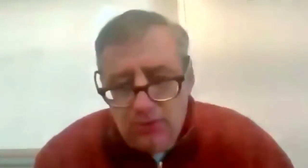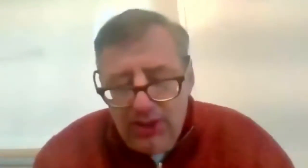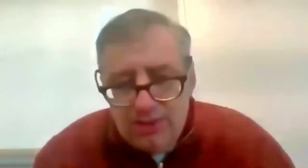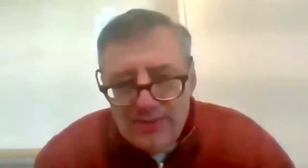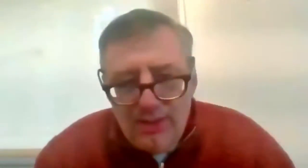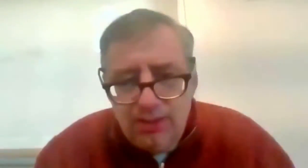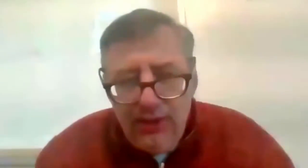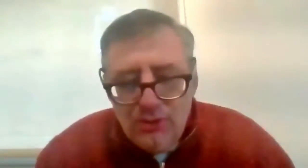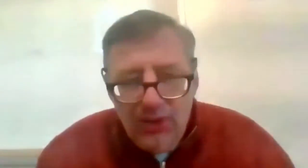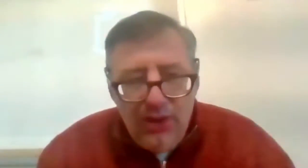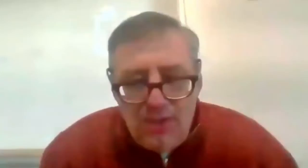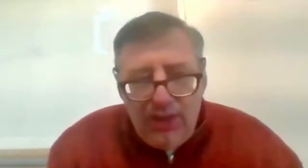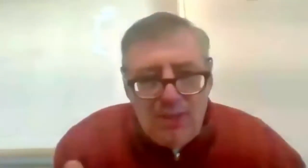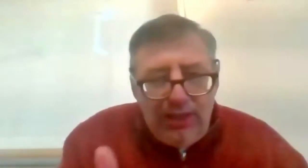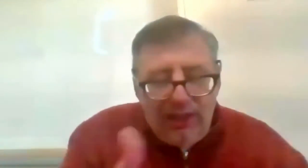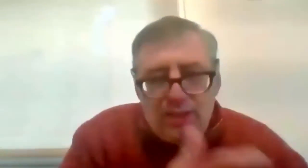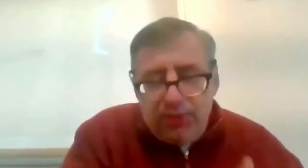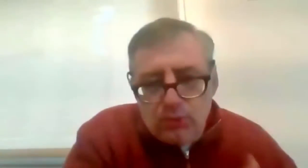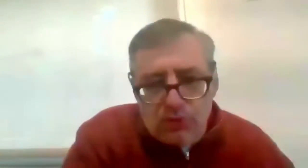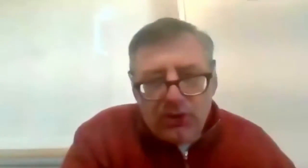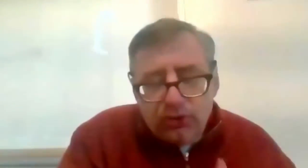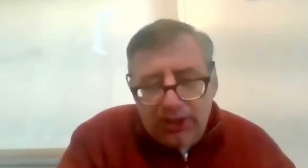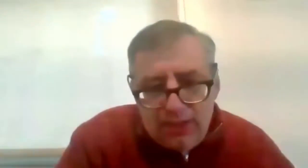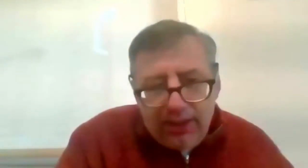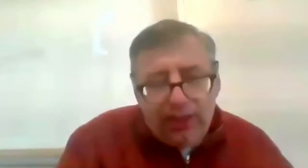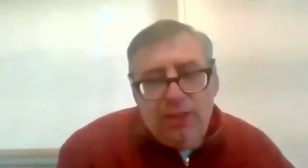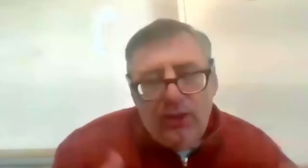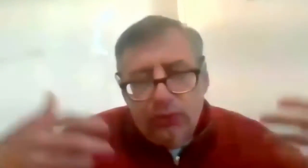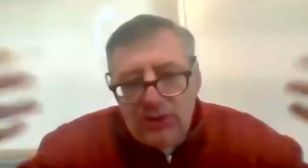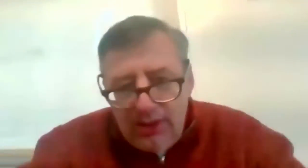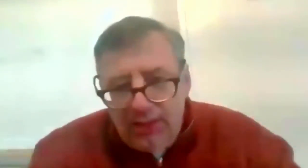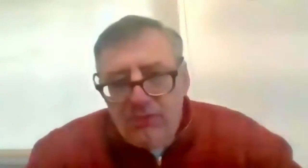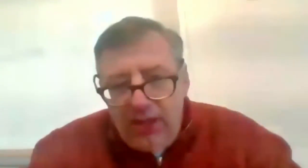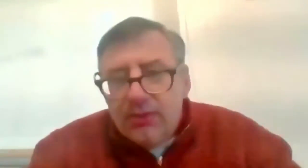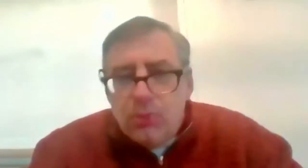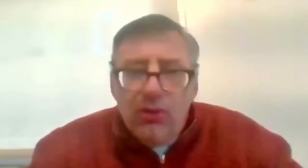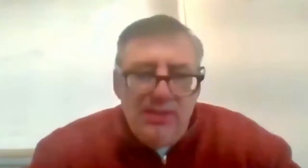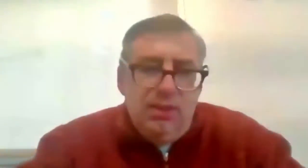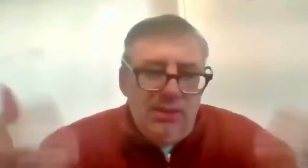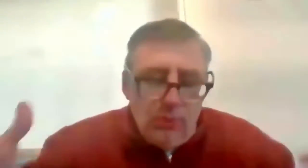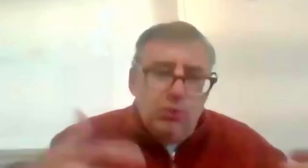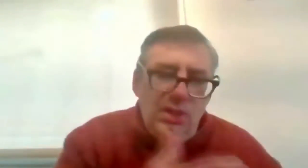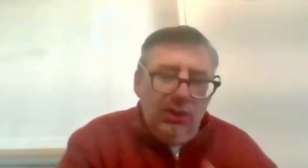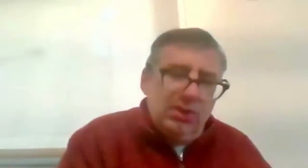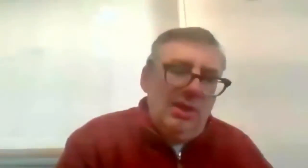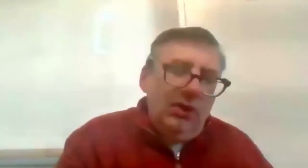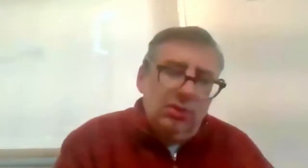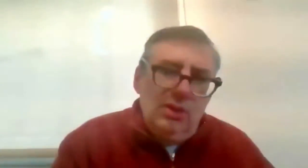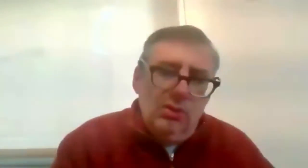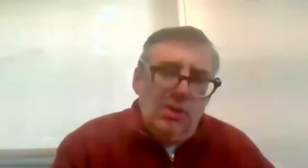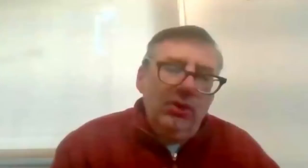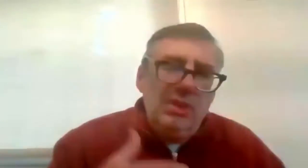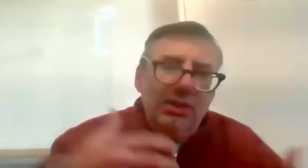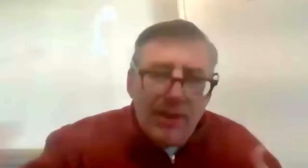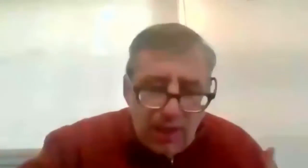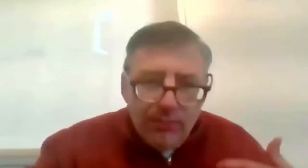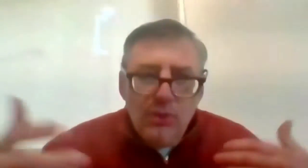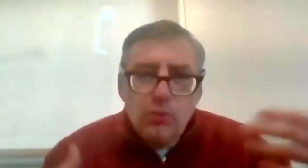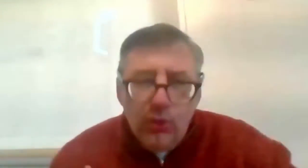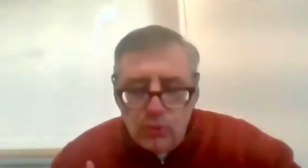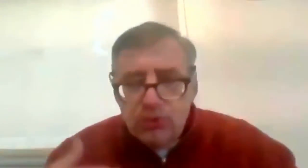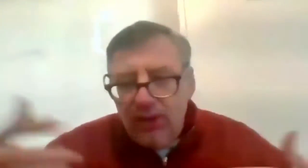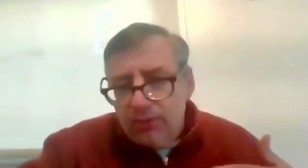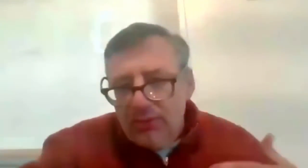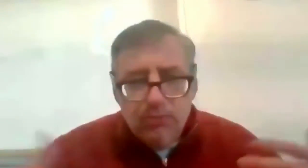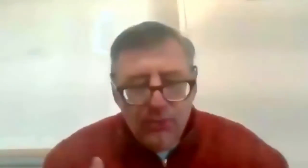valuable eugenic step in the Argentinian understanding. And so France both